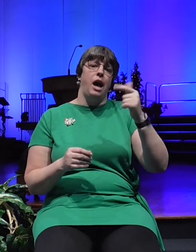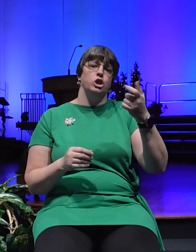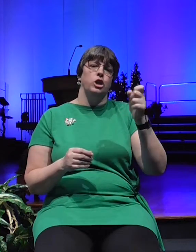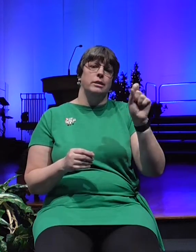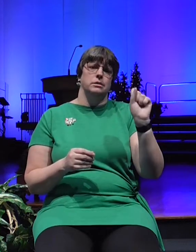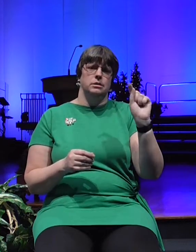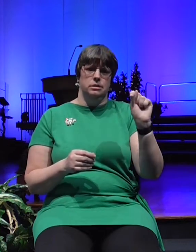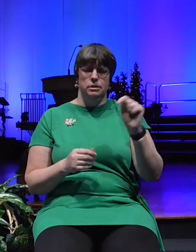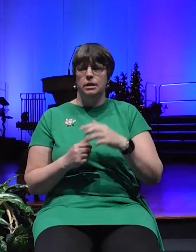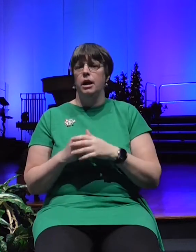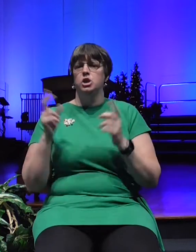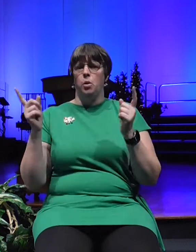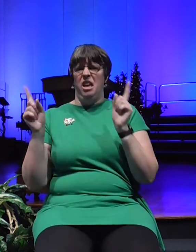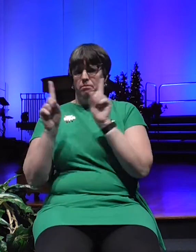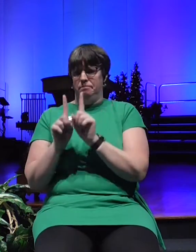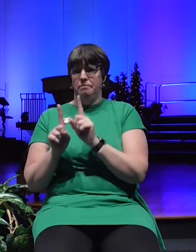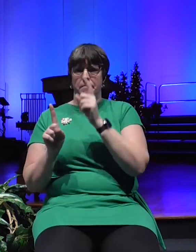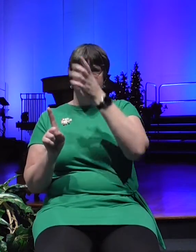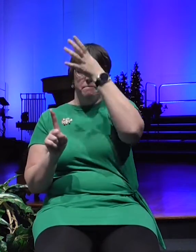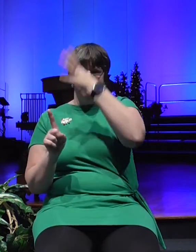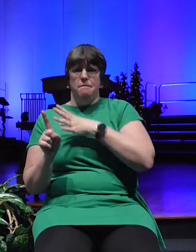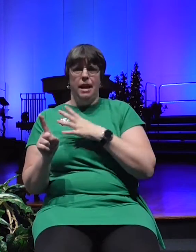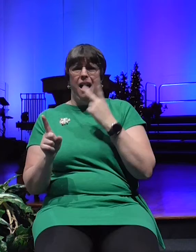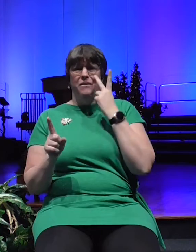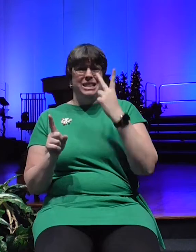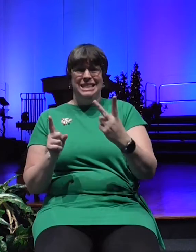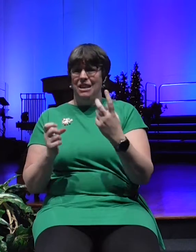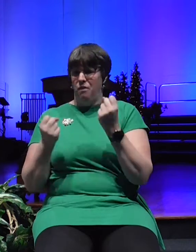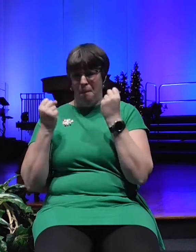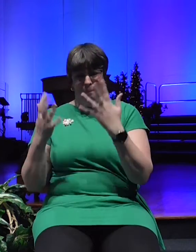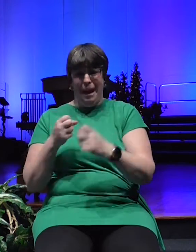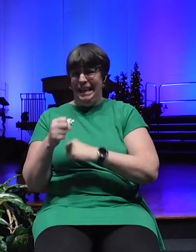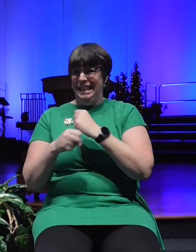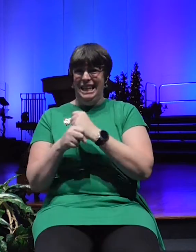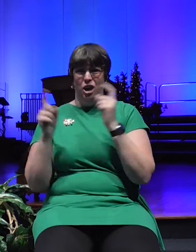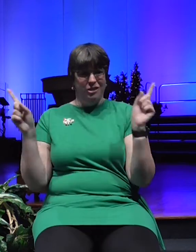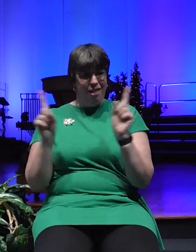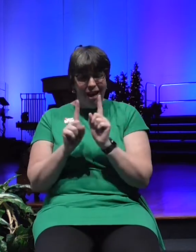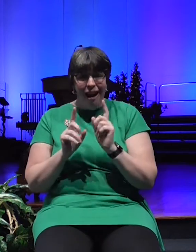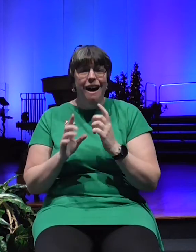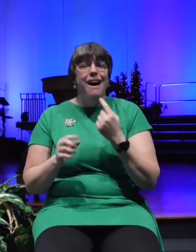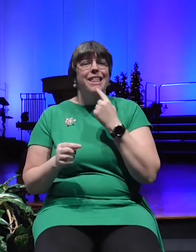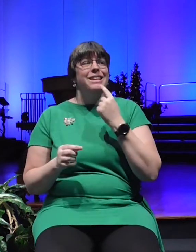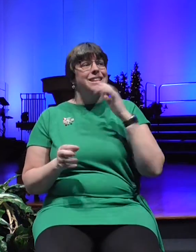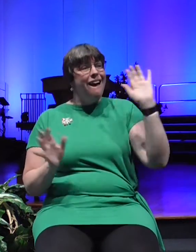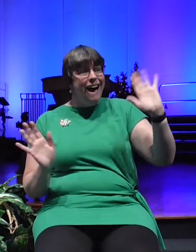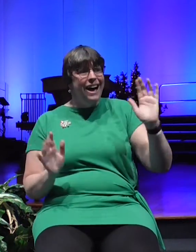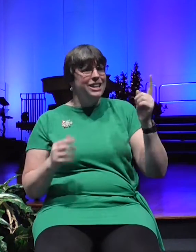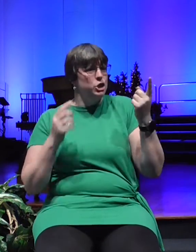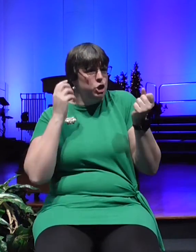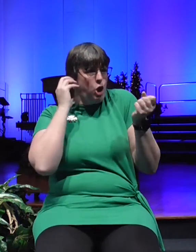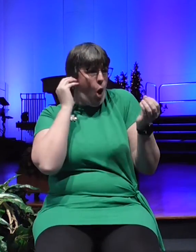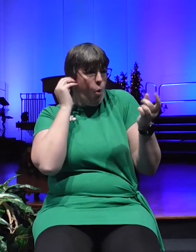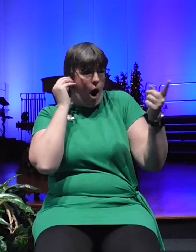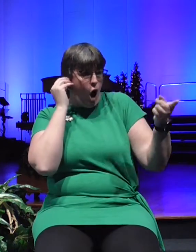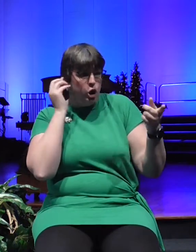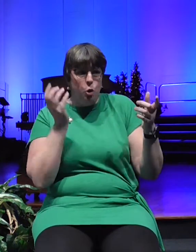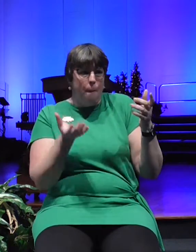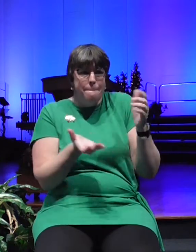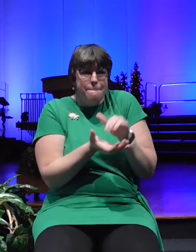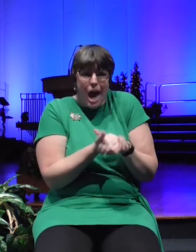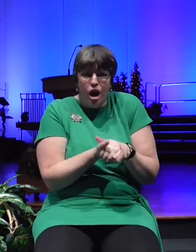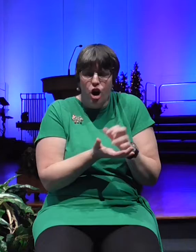street come together. Sean and Kevin haven't seen each other for many, many years. And Sean says to Kevin, so did you